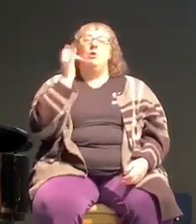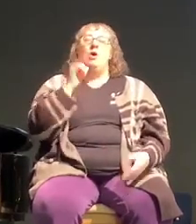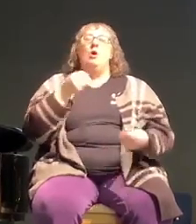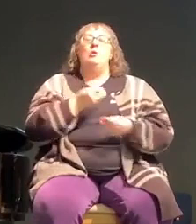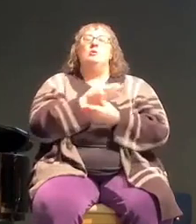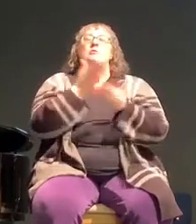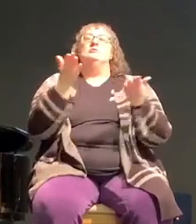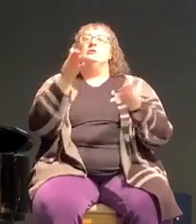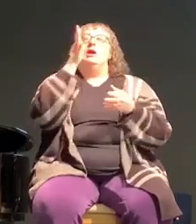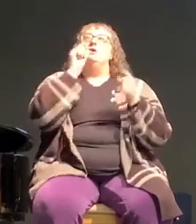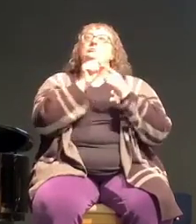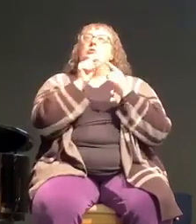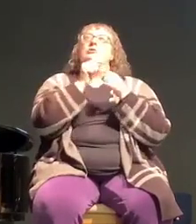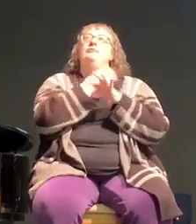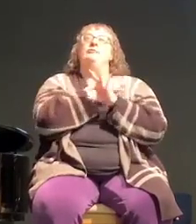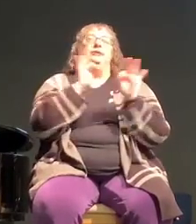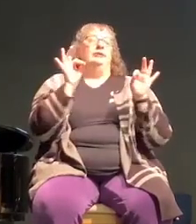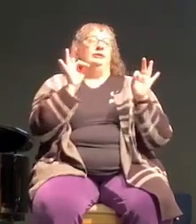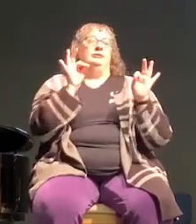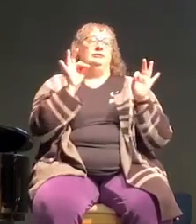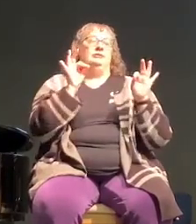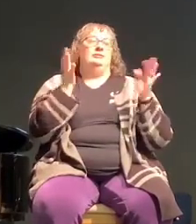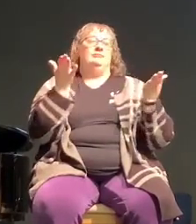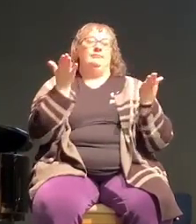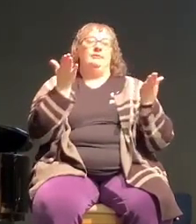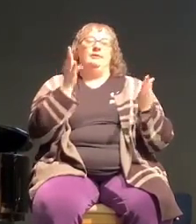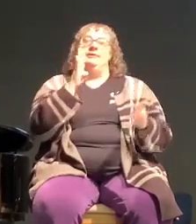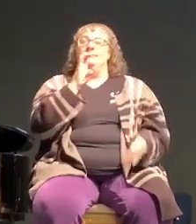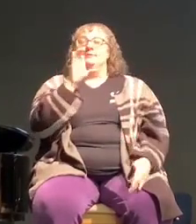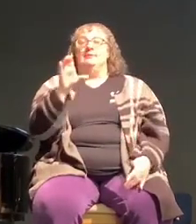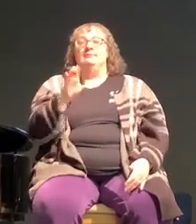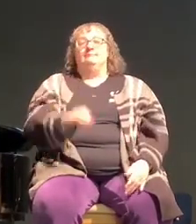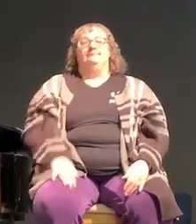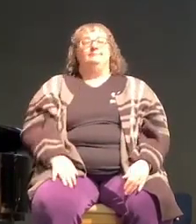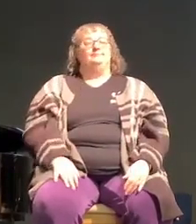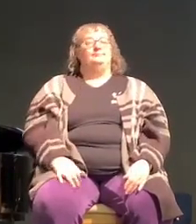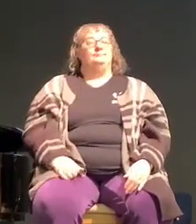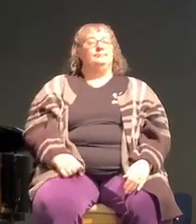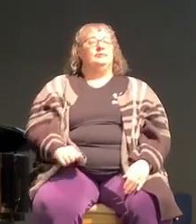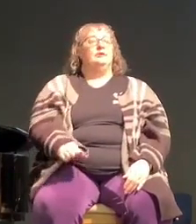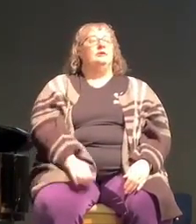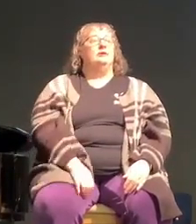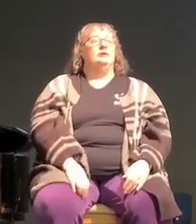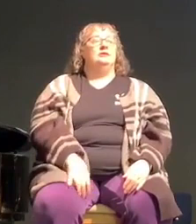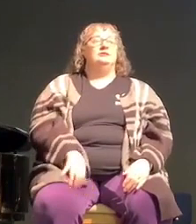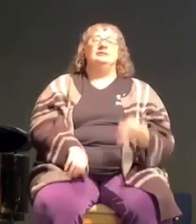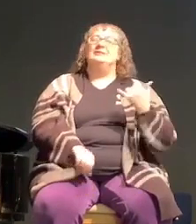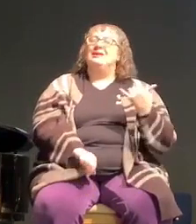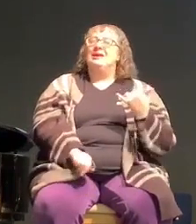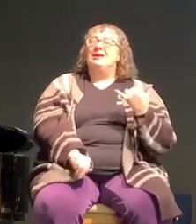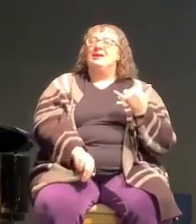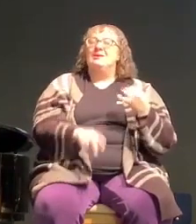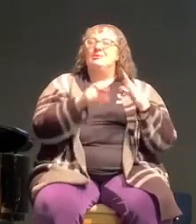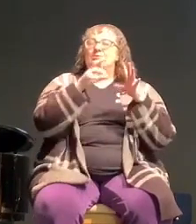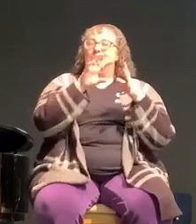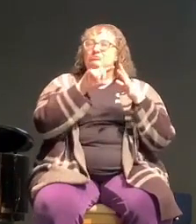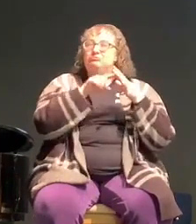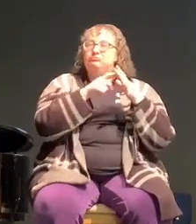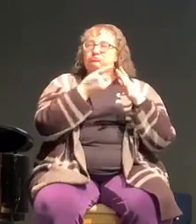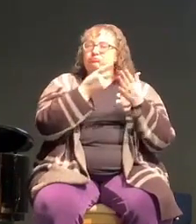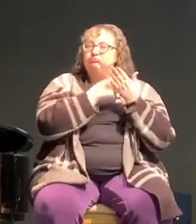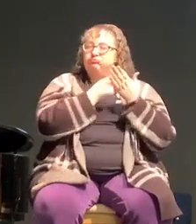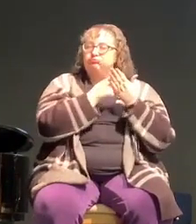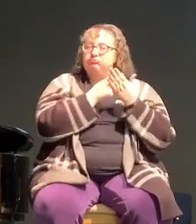give away the Word of God for free here at Buckeye. So today we're going to be starting talking about Abraham, but